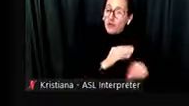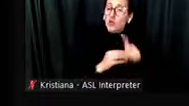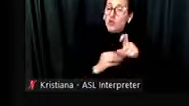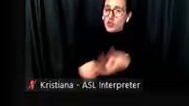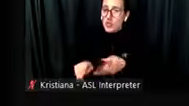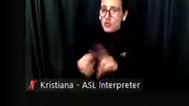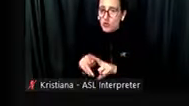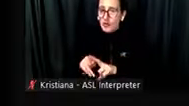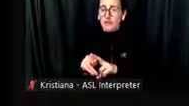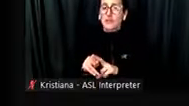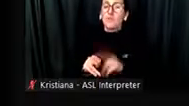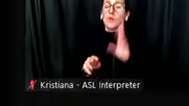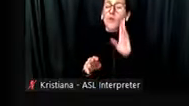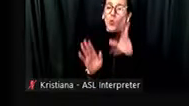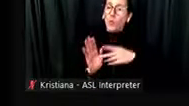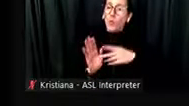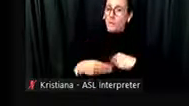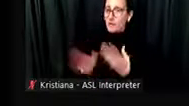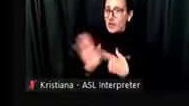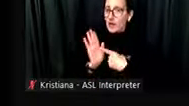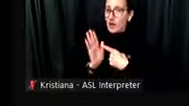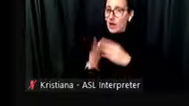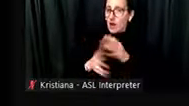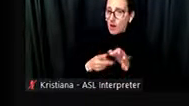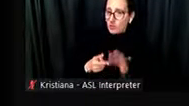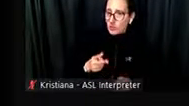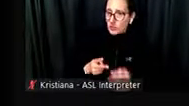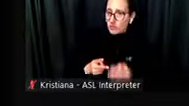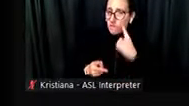to suggest what you want to increase and what you want to decrease.